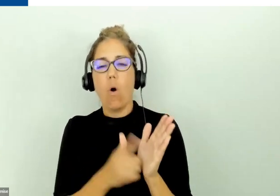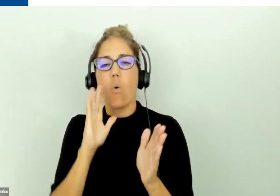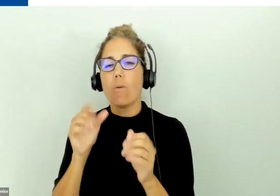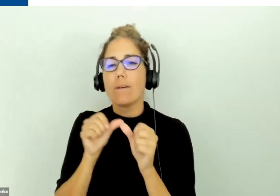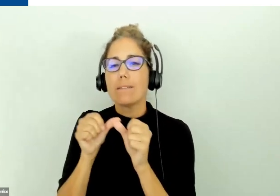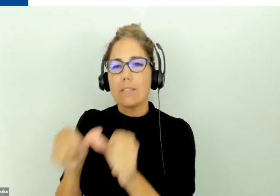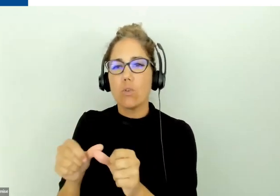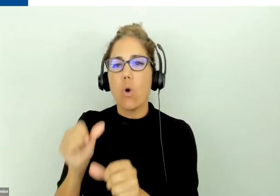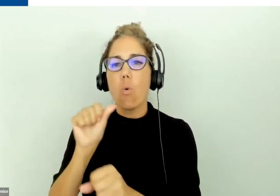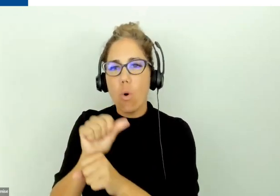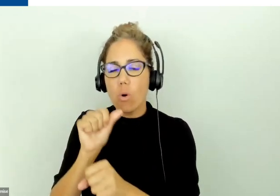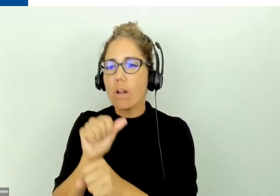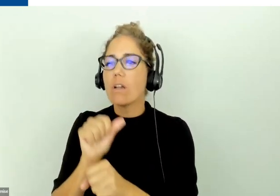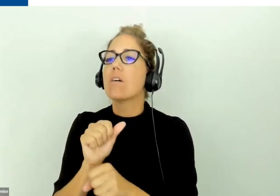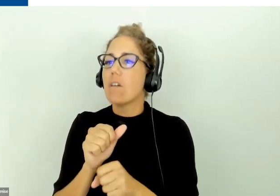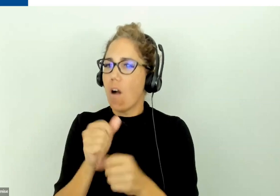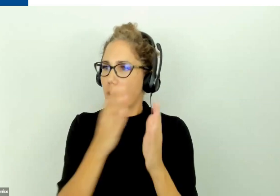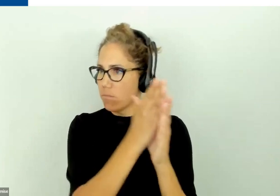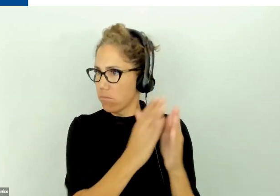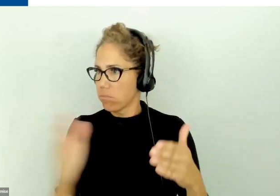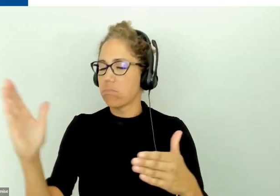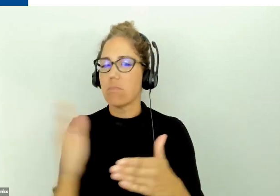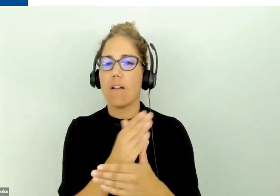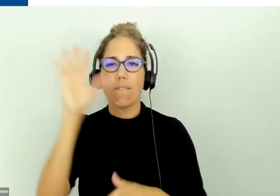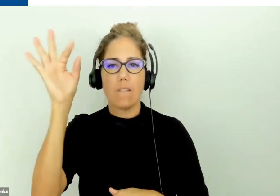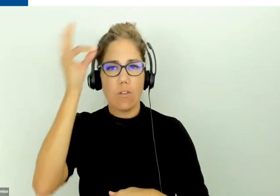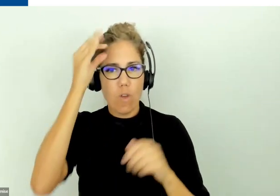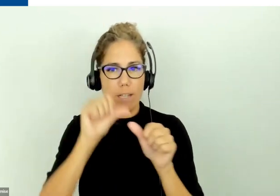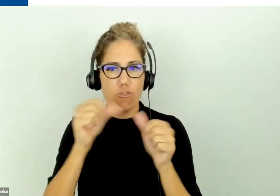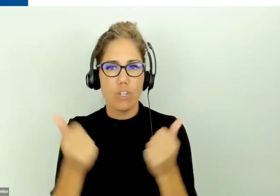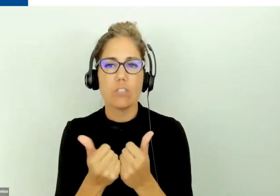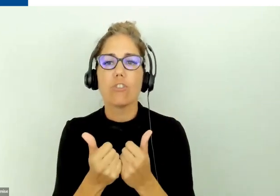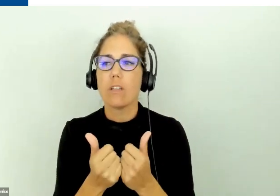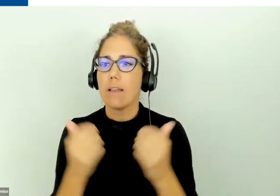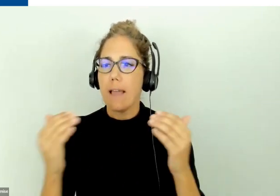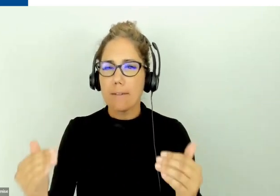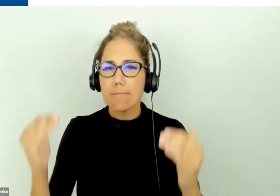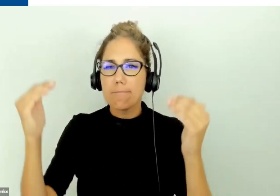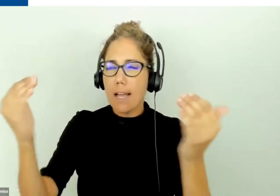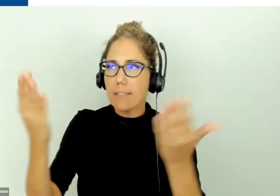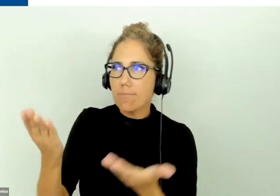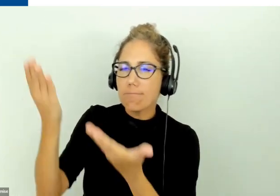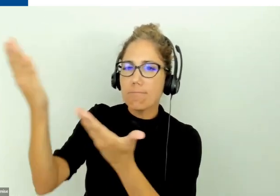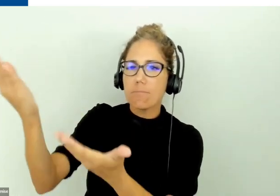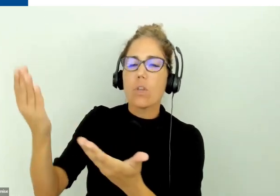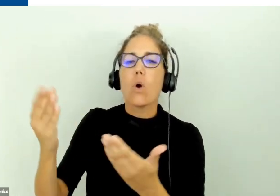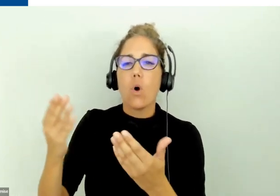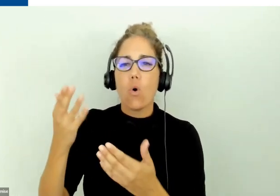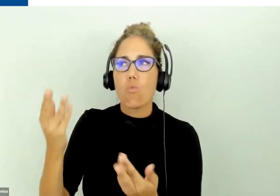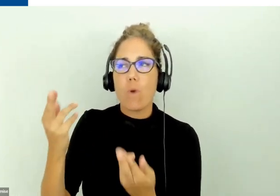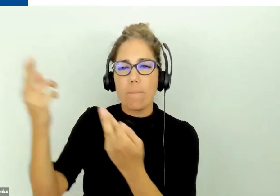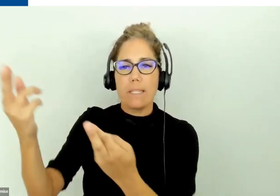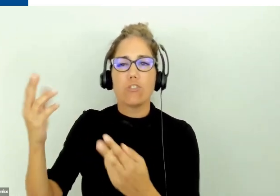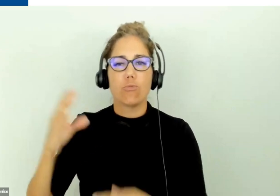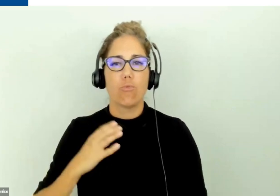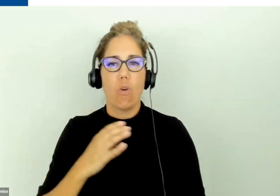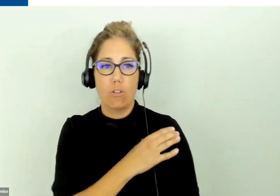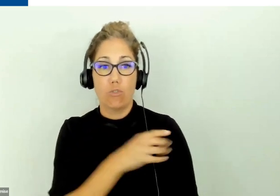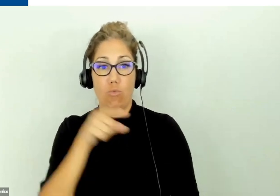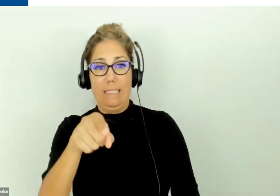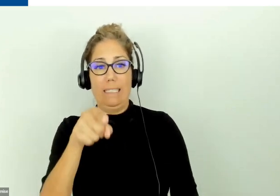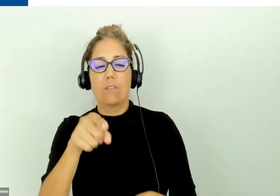to coordinate across federal agencies and also advance recommendations to Congress. So this report is the